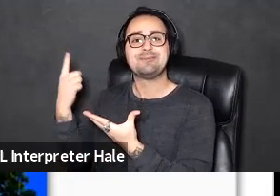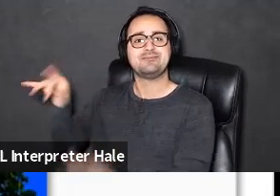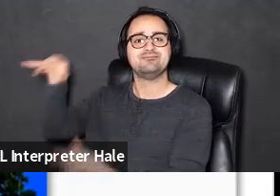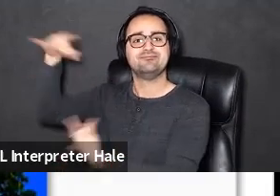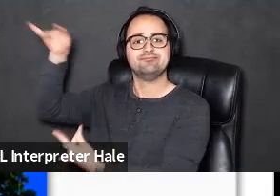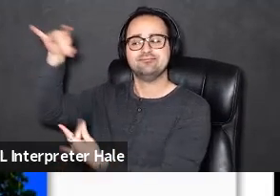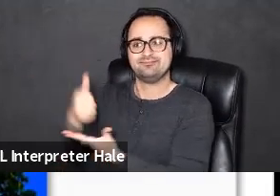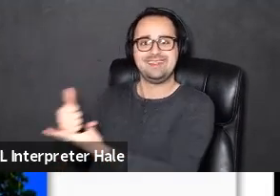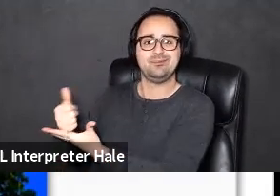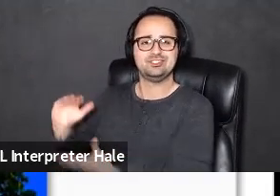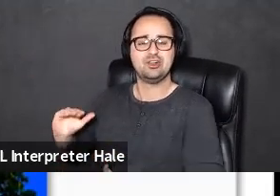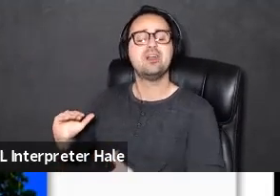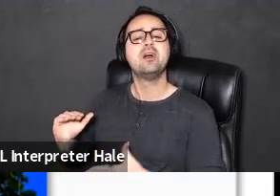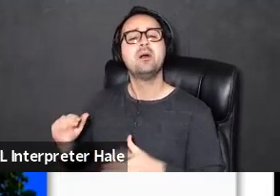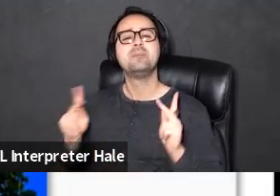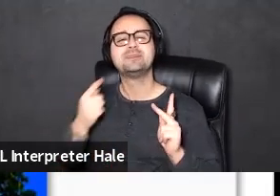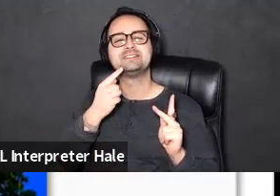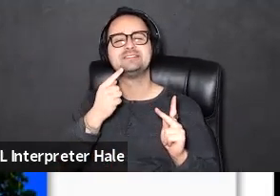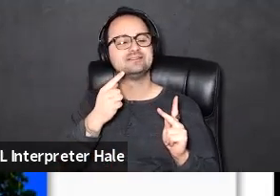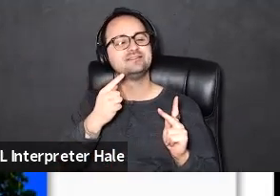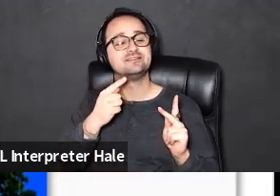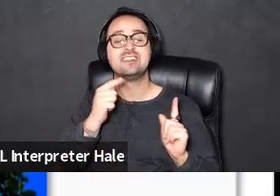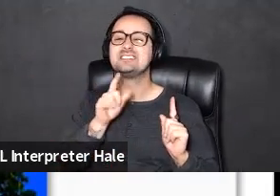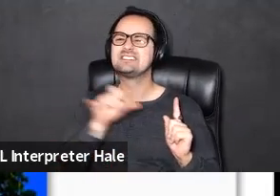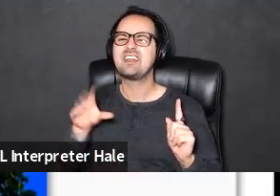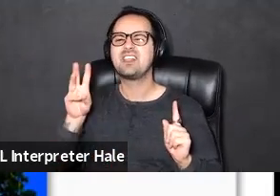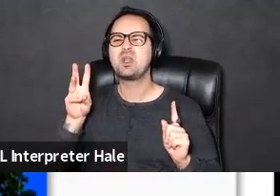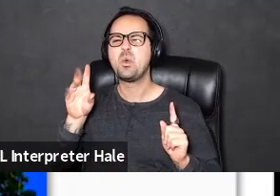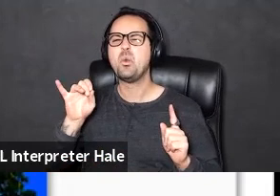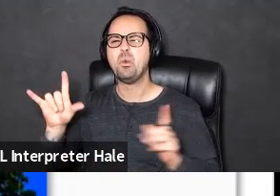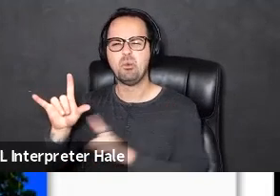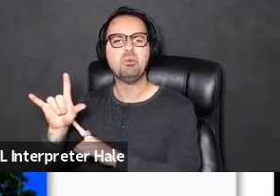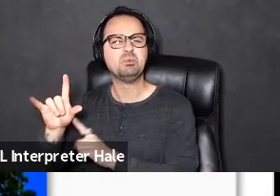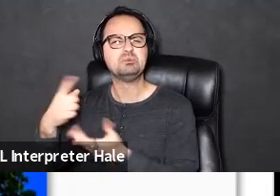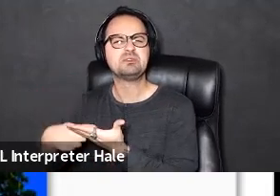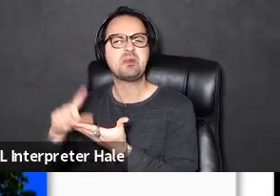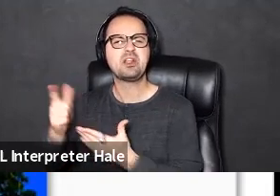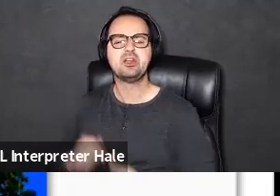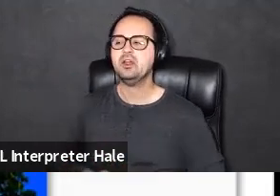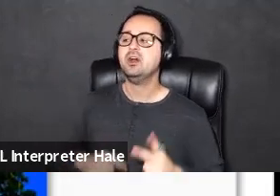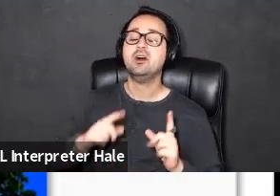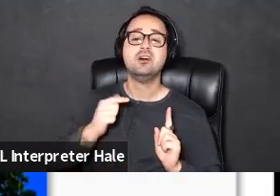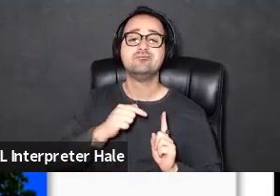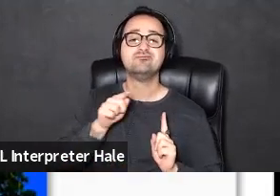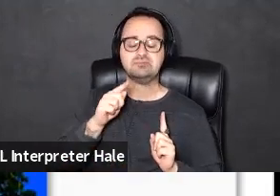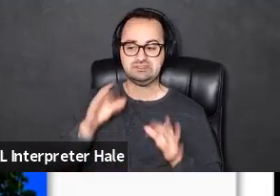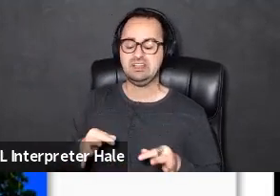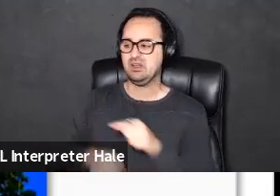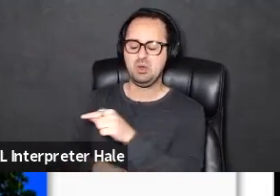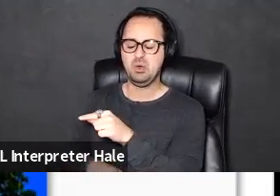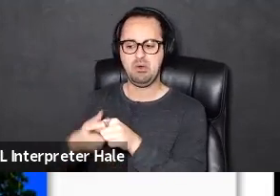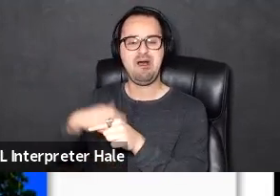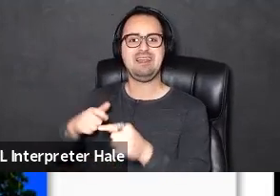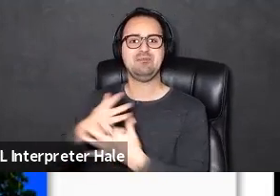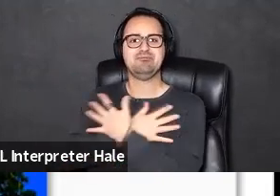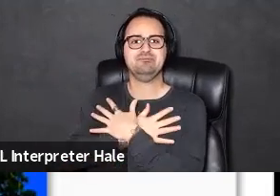lot of people say this is kind of like, in addition with a will, which we'll talk about later. But, this could be, you decide you need some respite and you